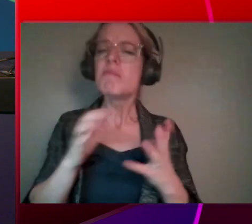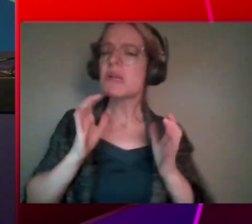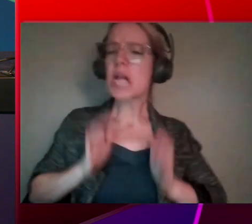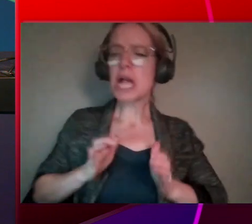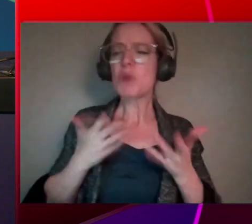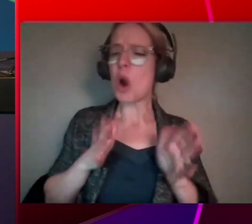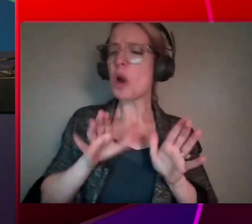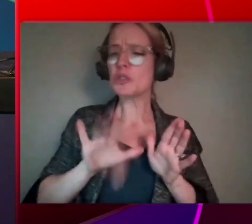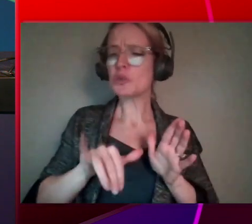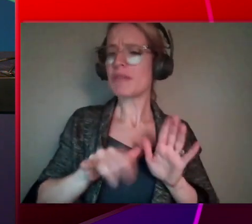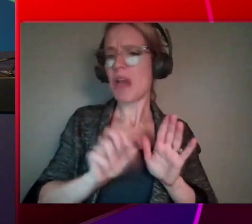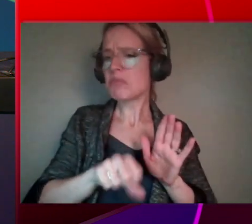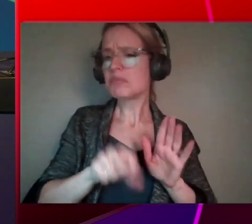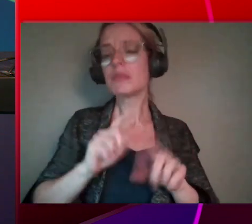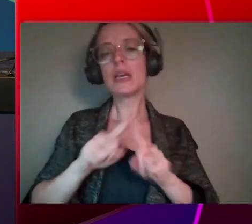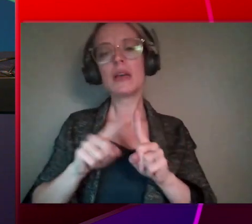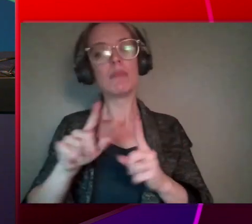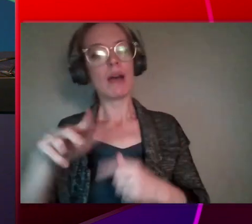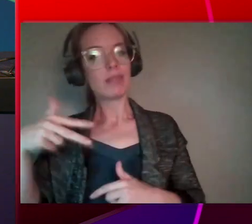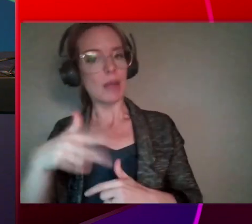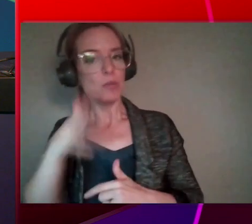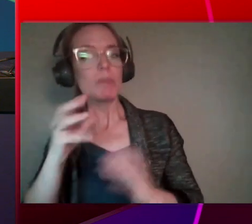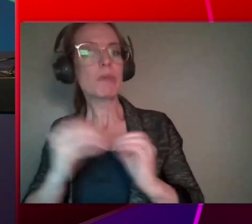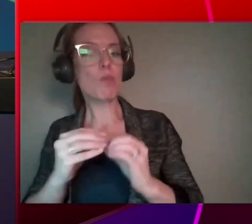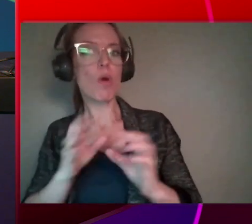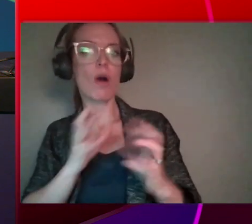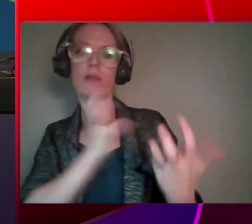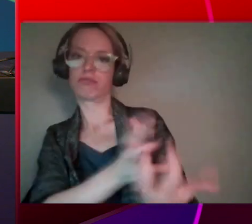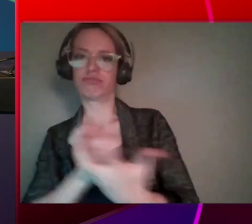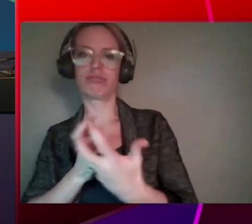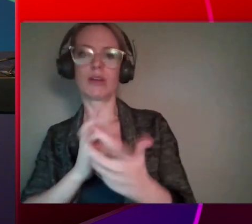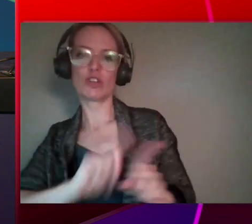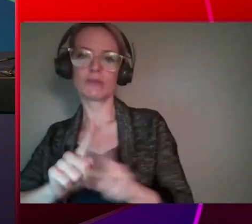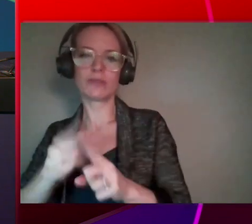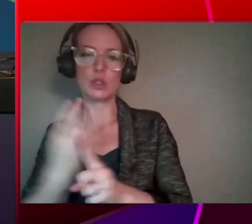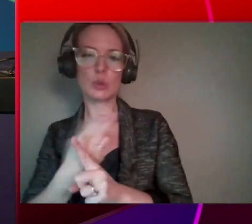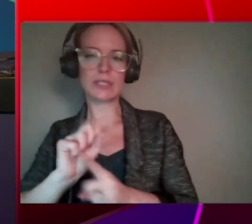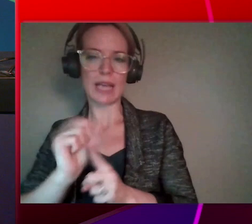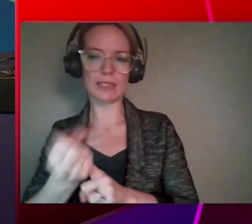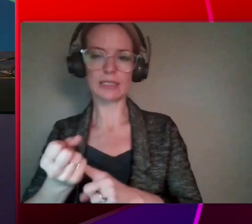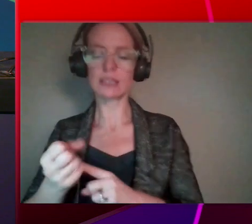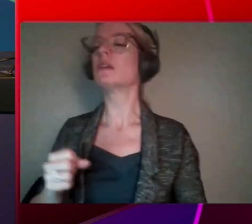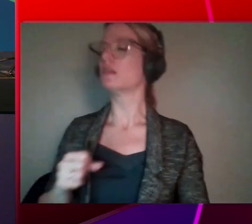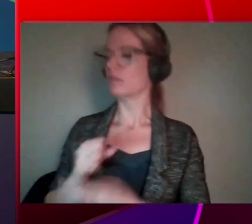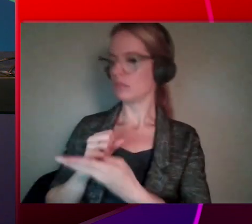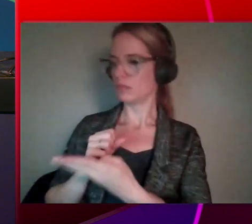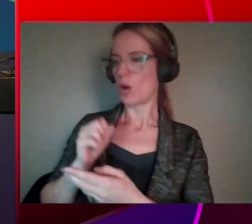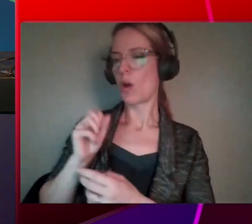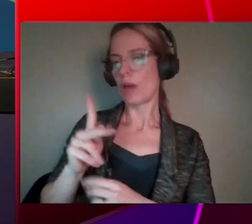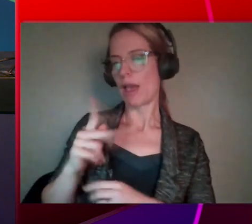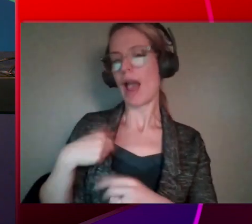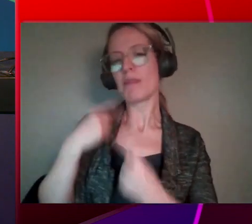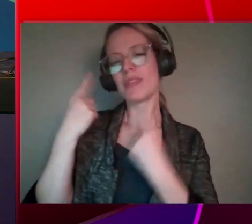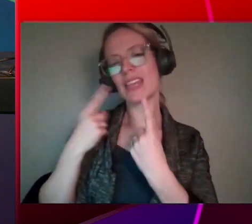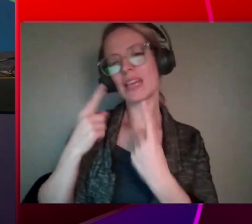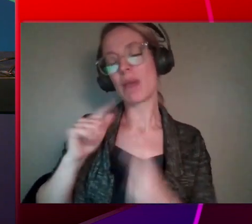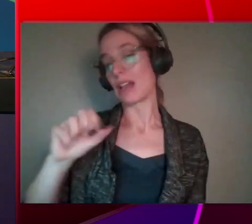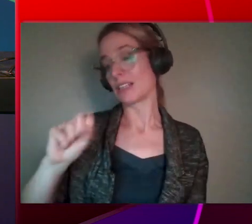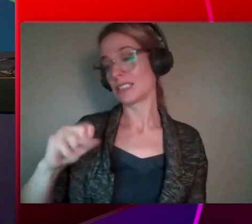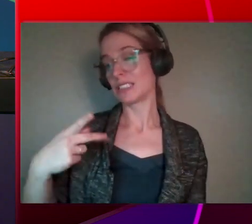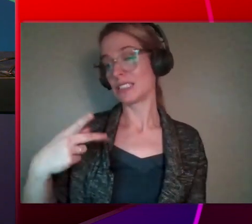Lambda up to those use cases to a larger degree. So I'm thinking frameworks like Spring, perhaps. If I'm running my